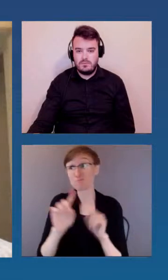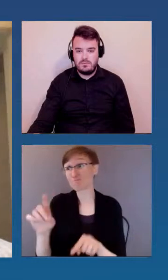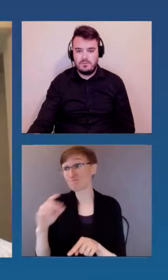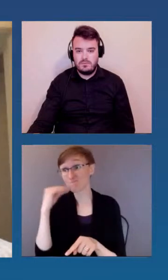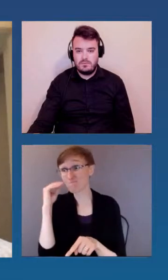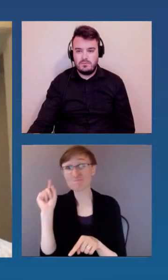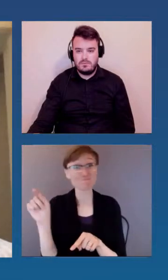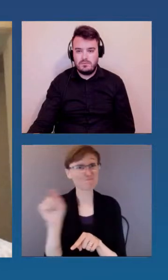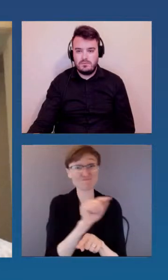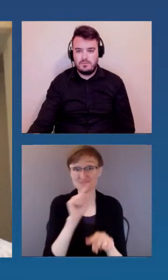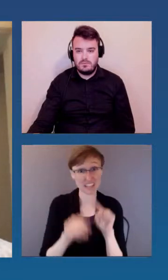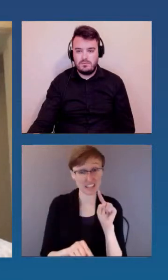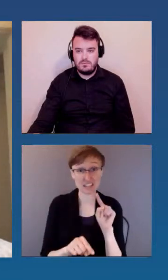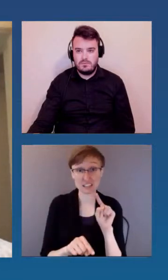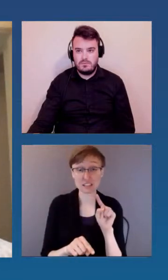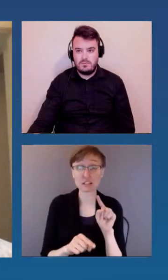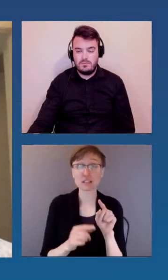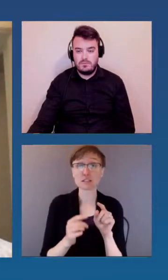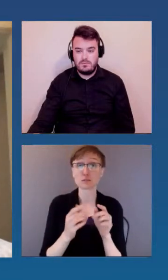spaces.